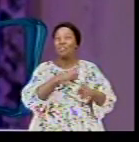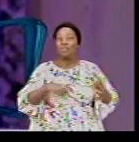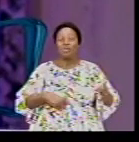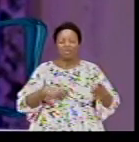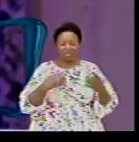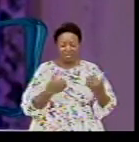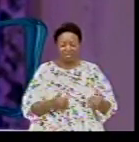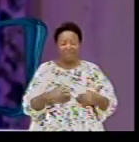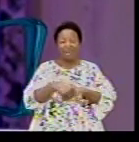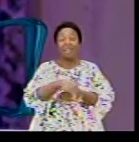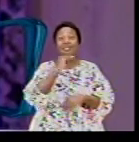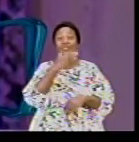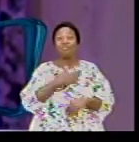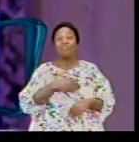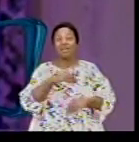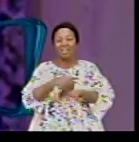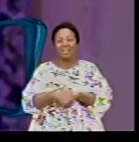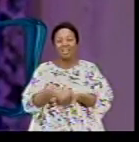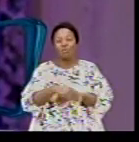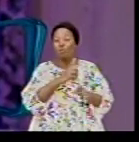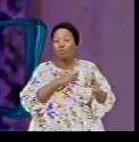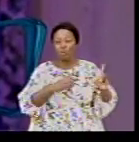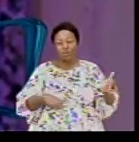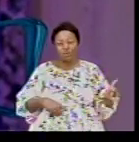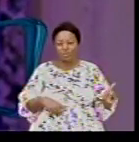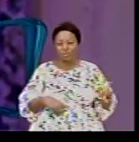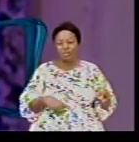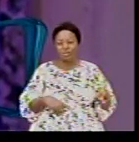Tonight is my night.